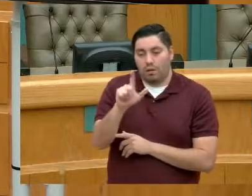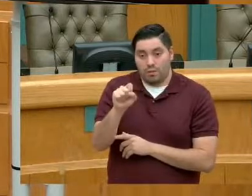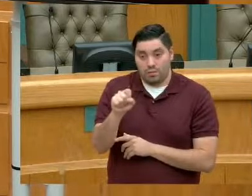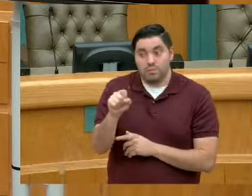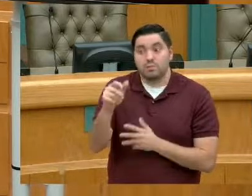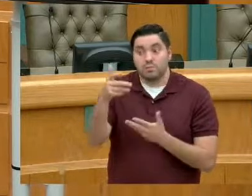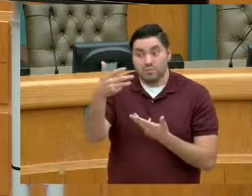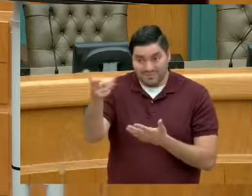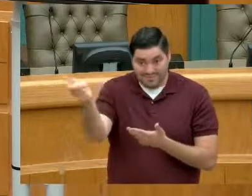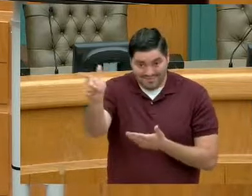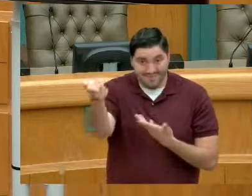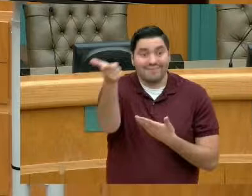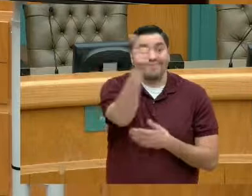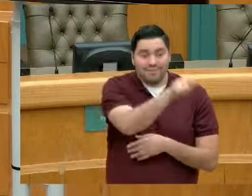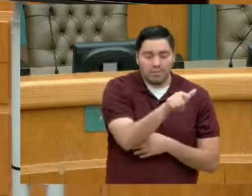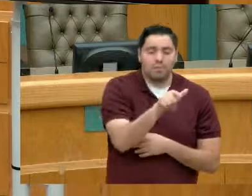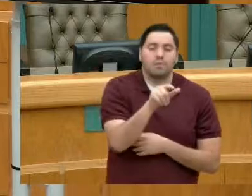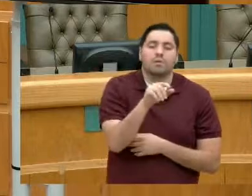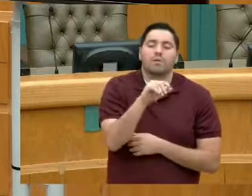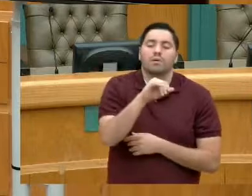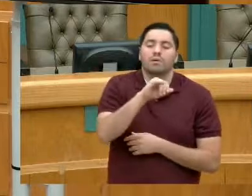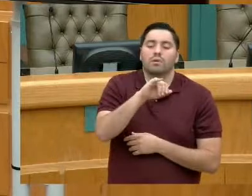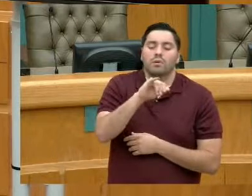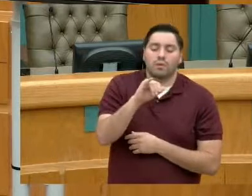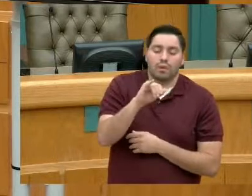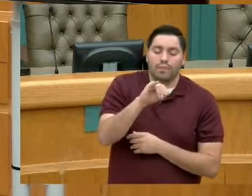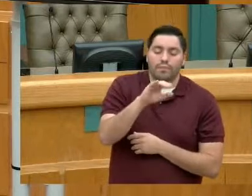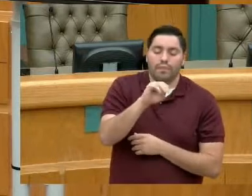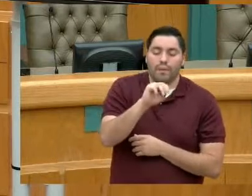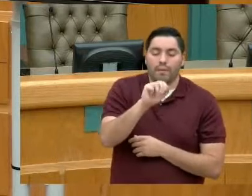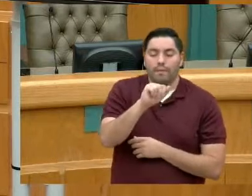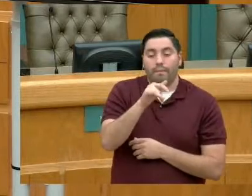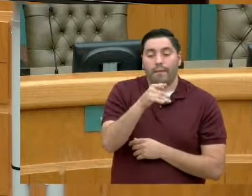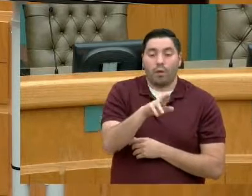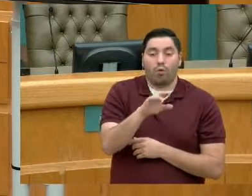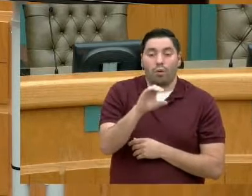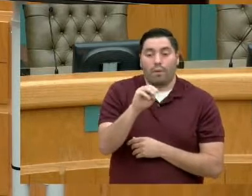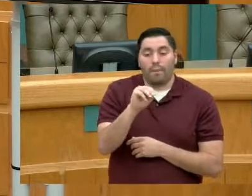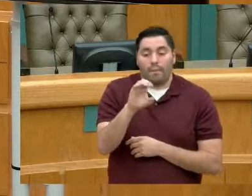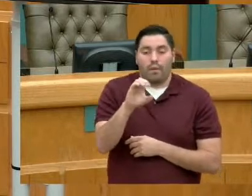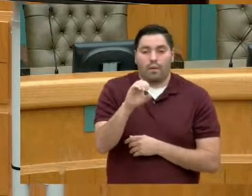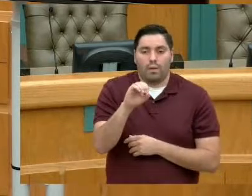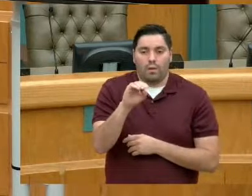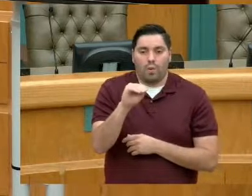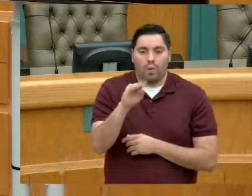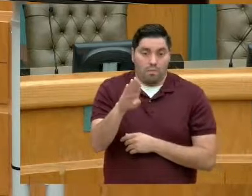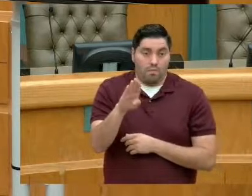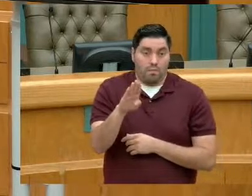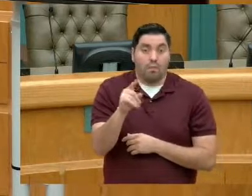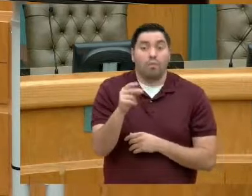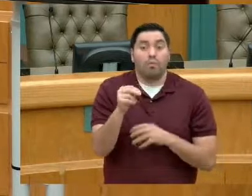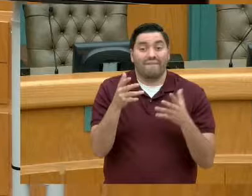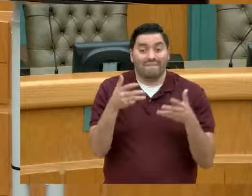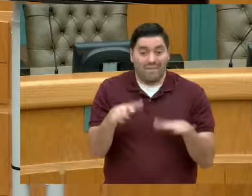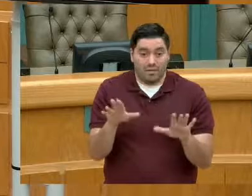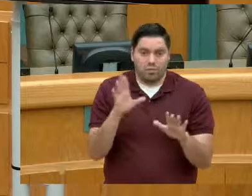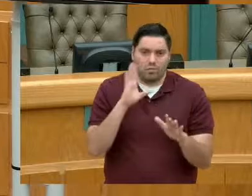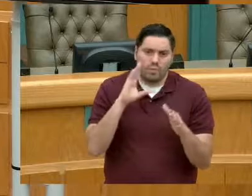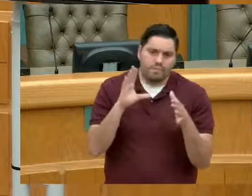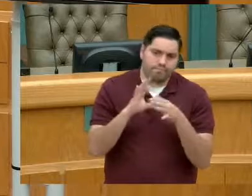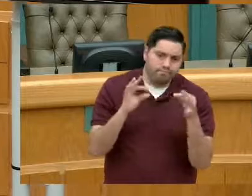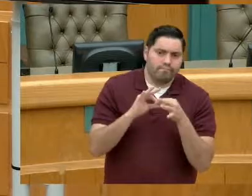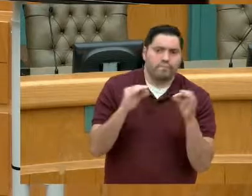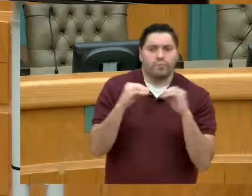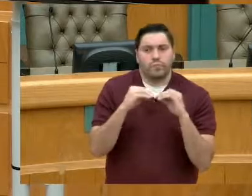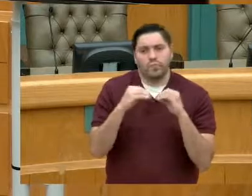well, and they'll share some information on the governor's orders and then some other city-county business for the city